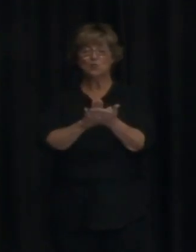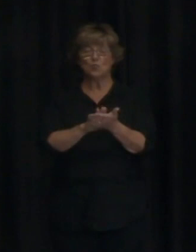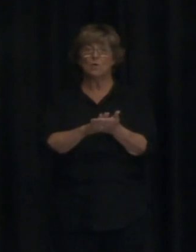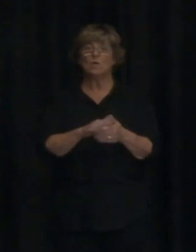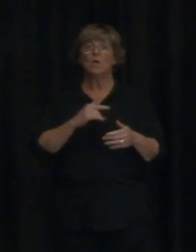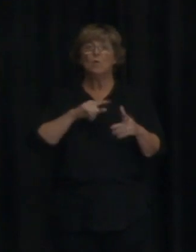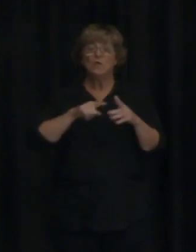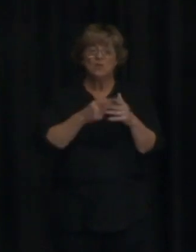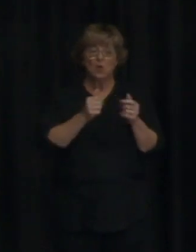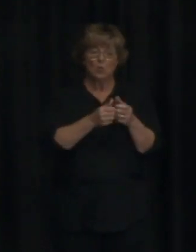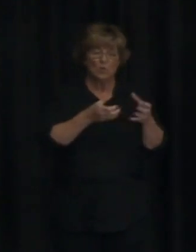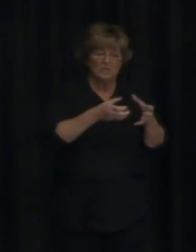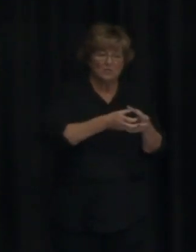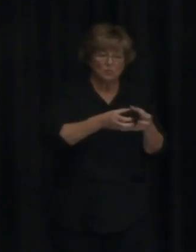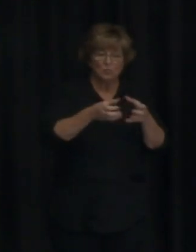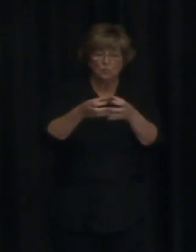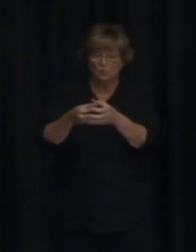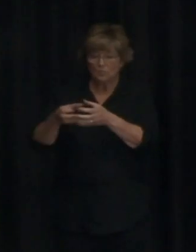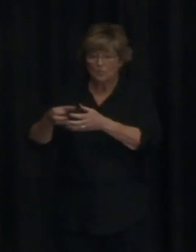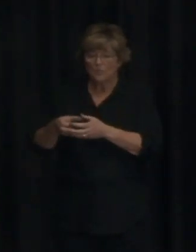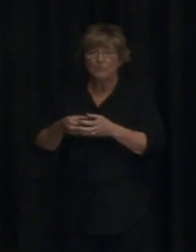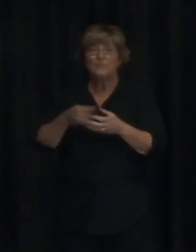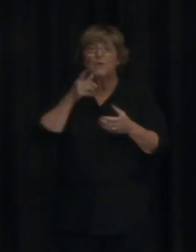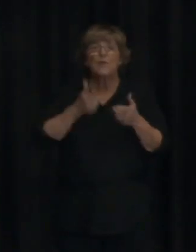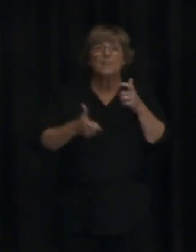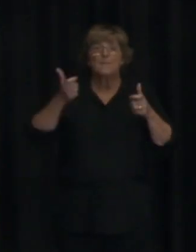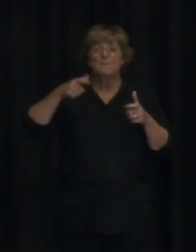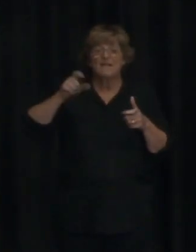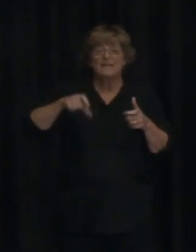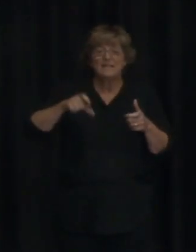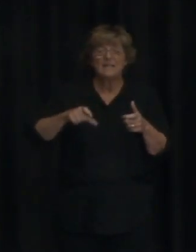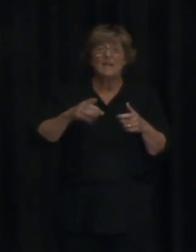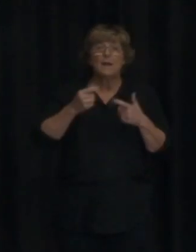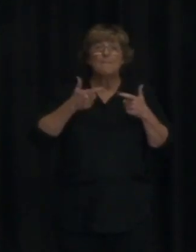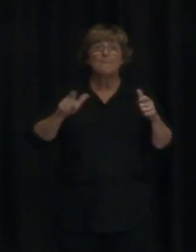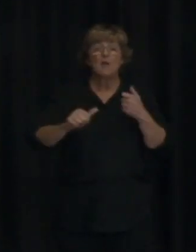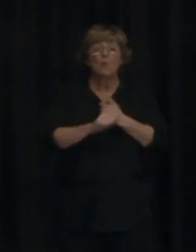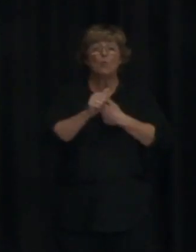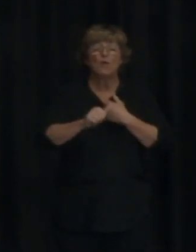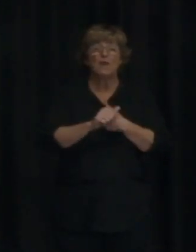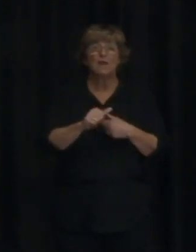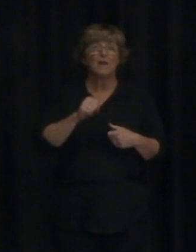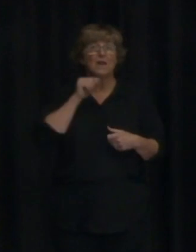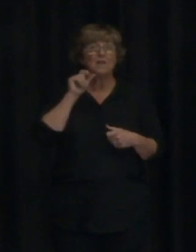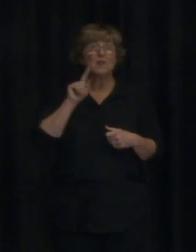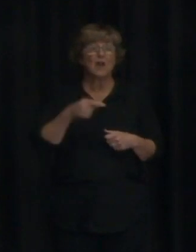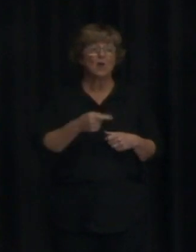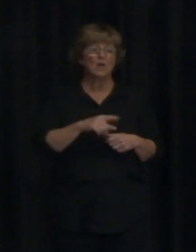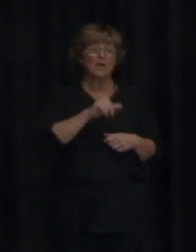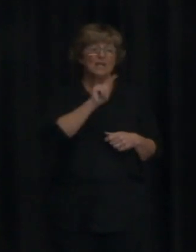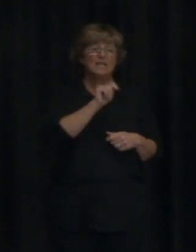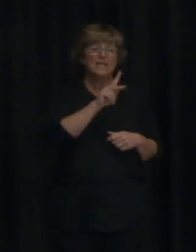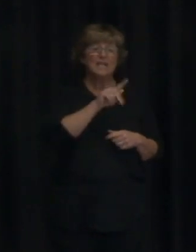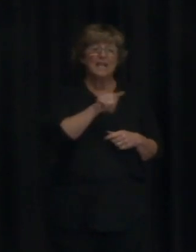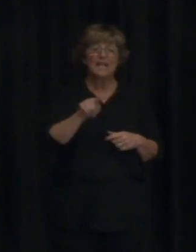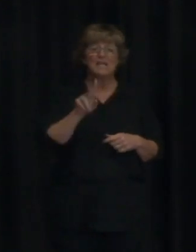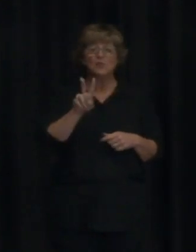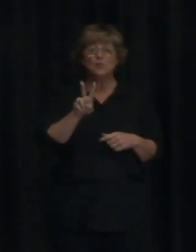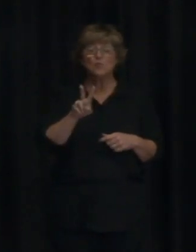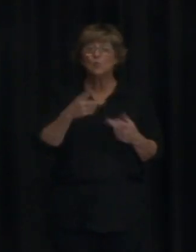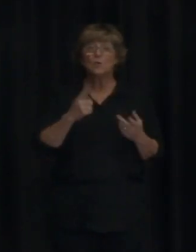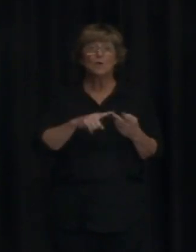with cohorts of those of greatest need, of greatest risk. And by the way, it's not just TK to 2, it includes our